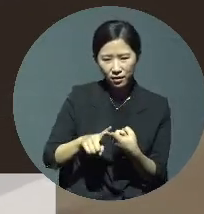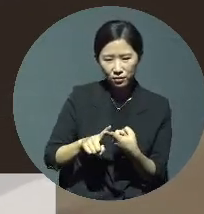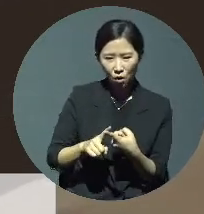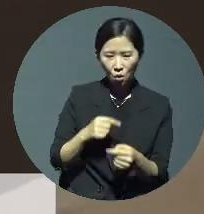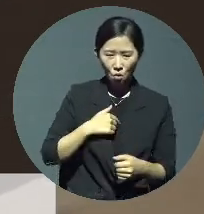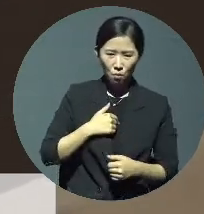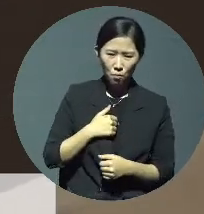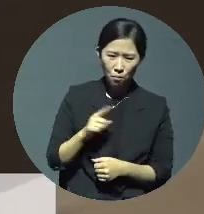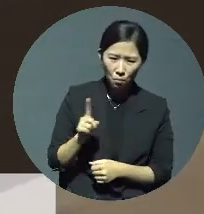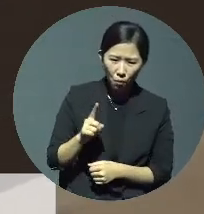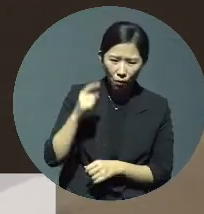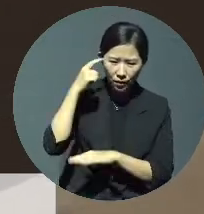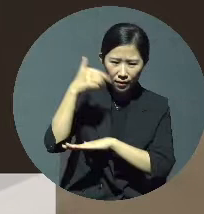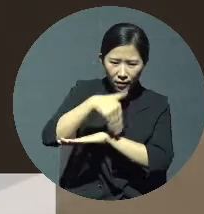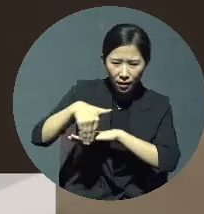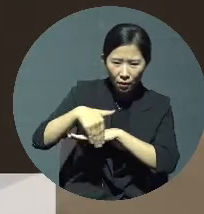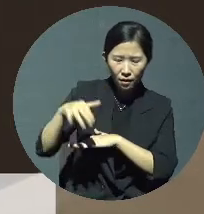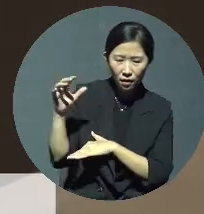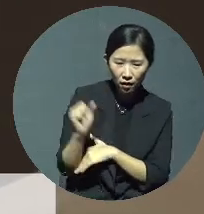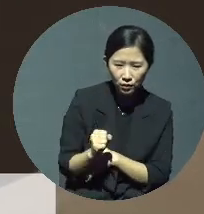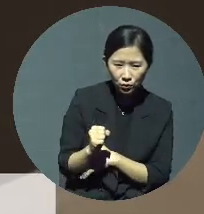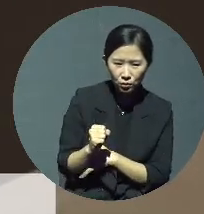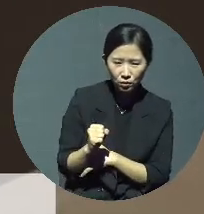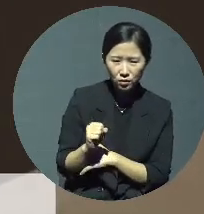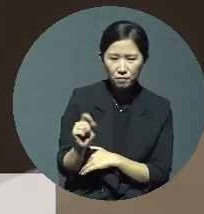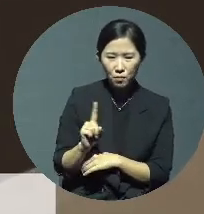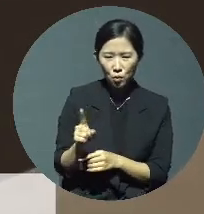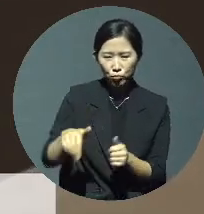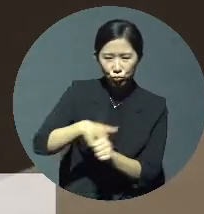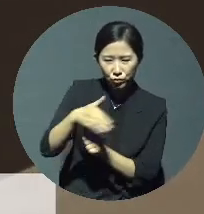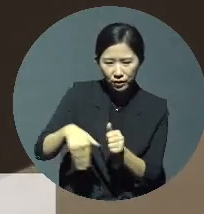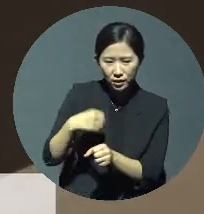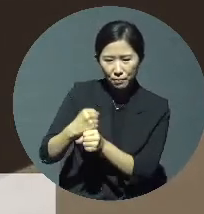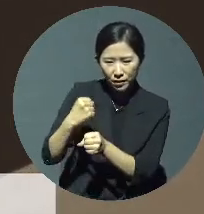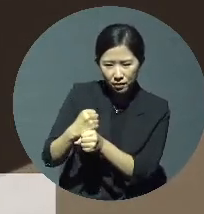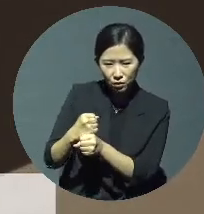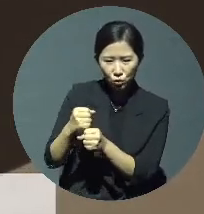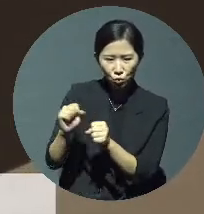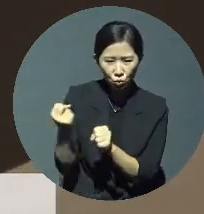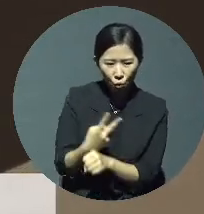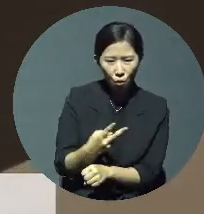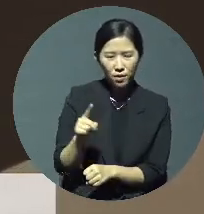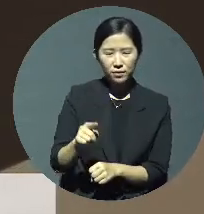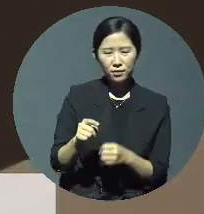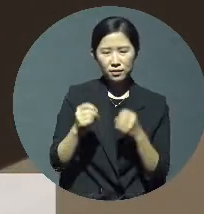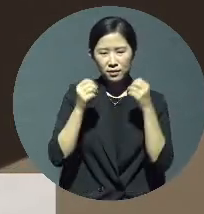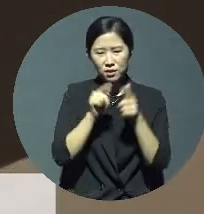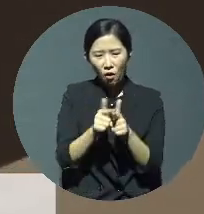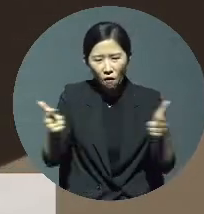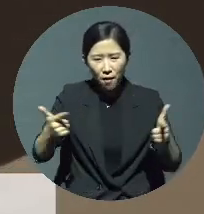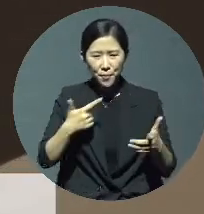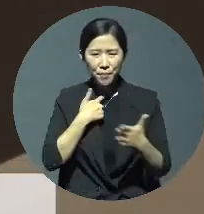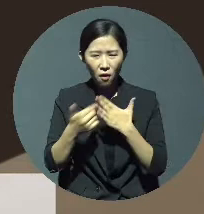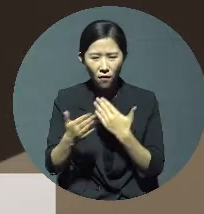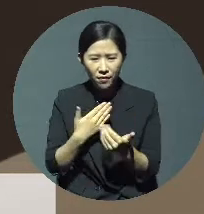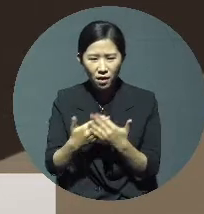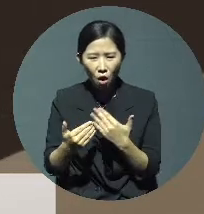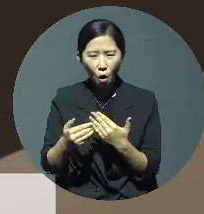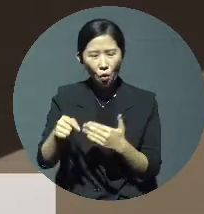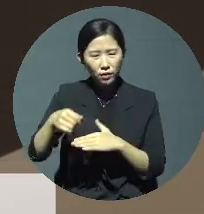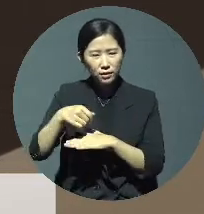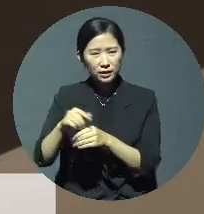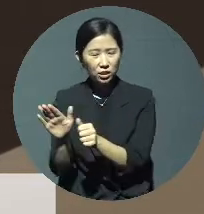people, but in the luxury of comfort and functional benefits you would expect if you were having a meeting, as much as if you